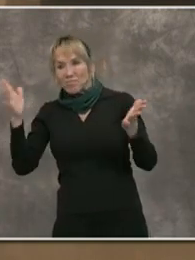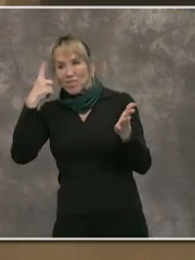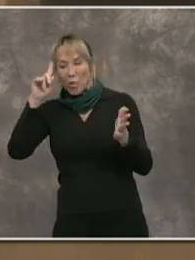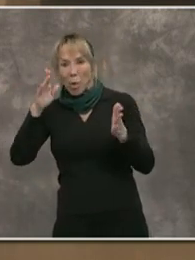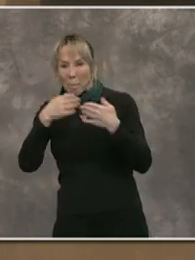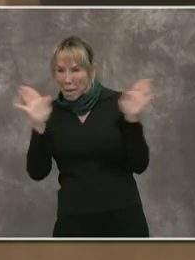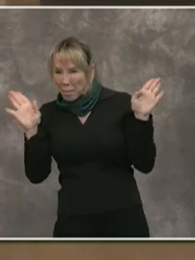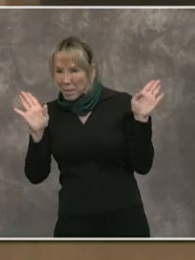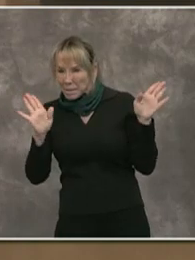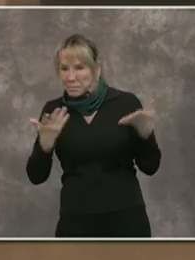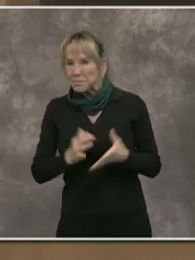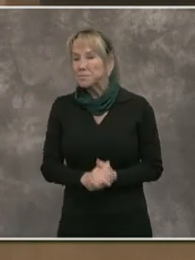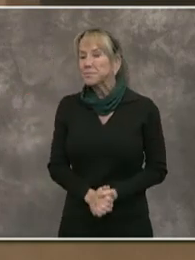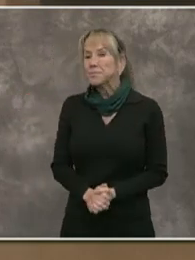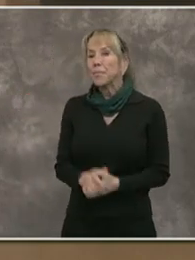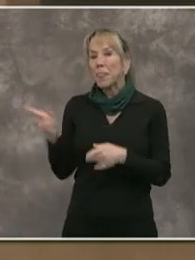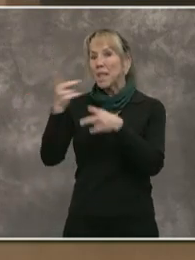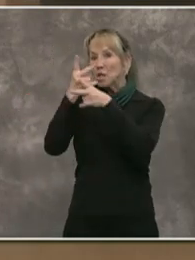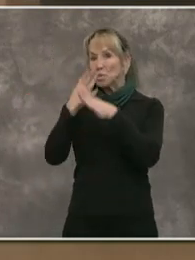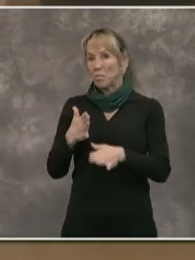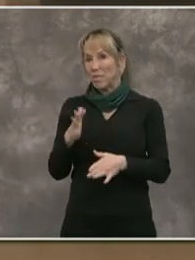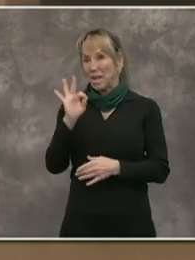ask Supervisor Fletcher to respond to that.